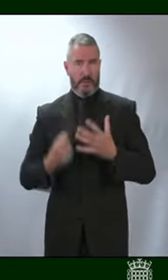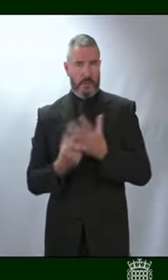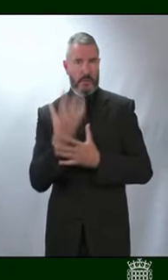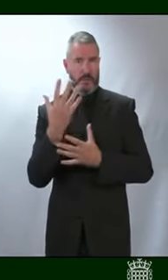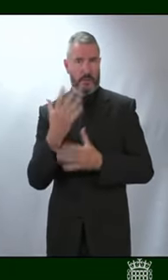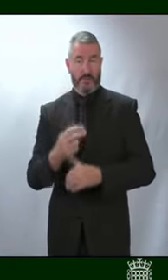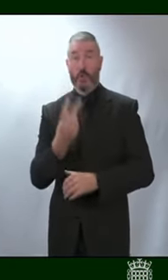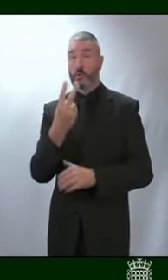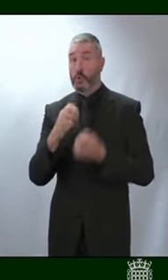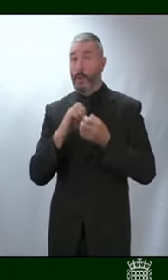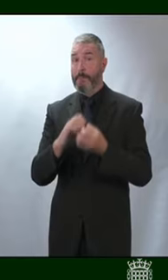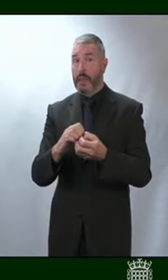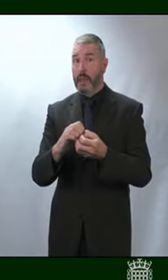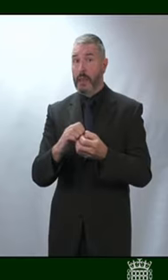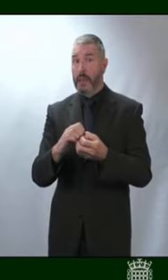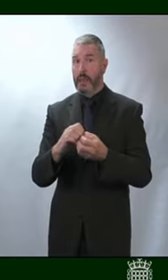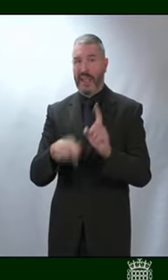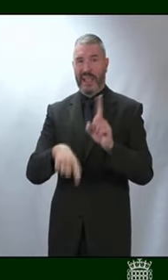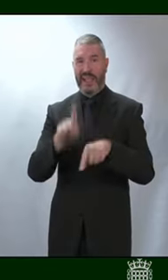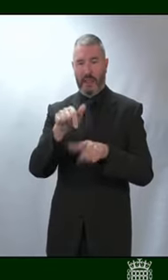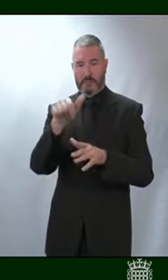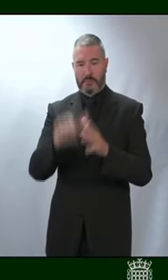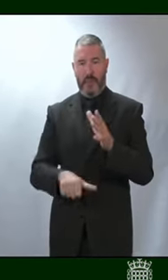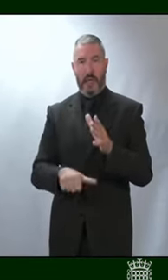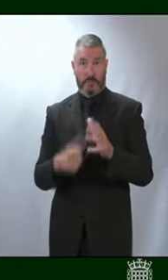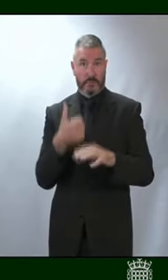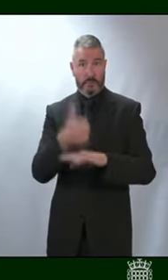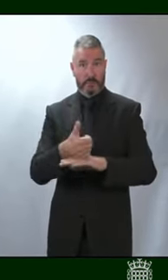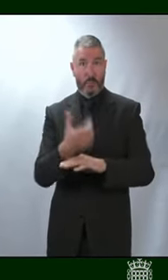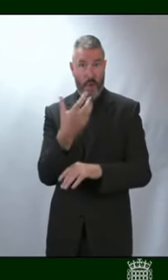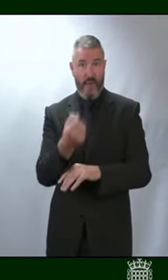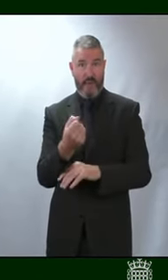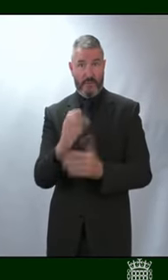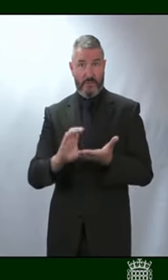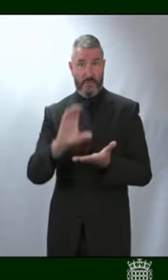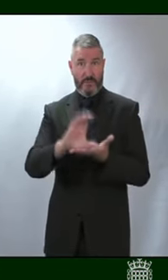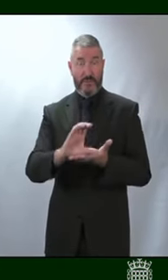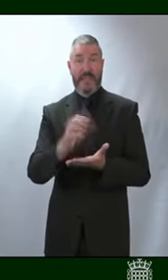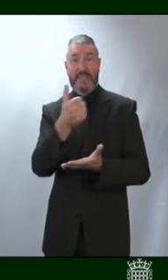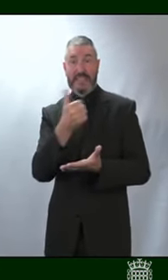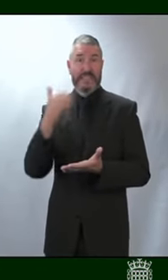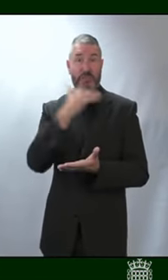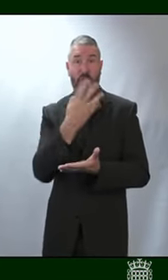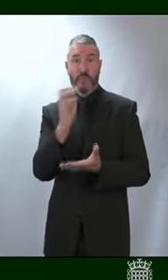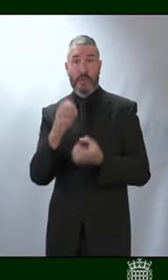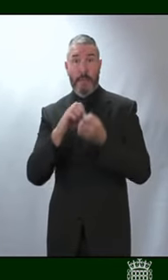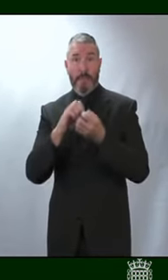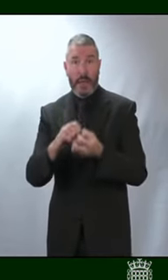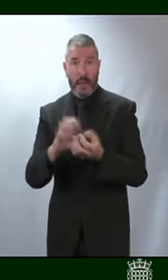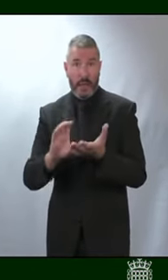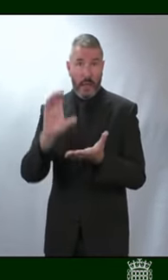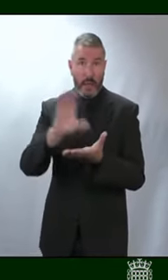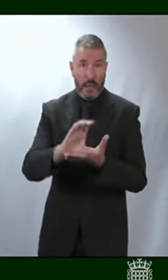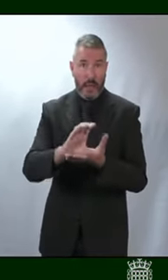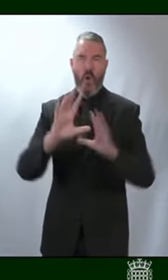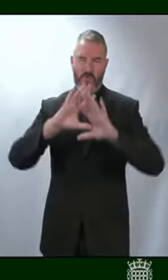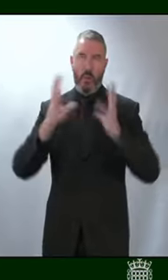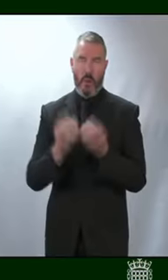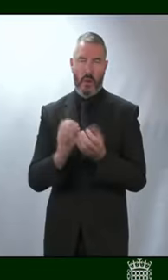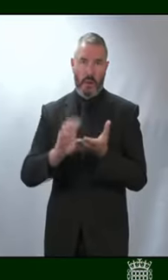£2 billion Kickstart fund that we've already put in place, about £640 billion of investment overall